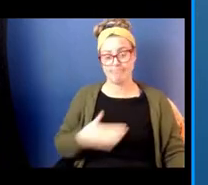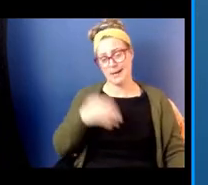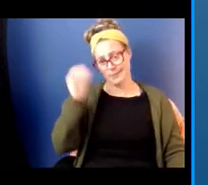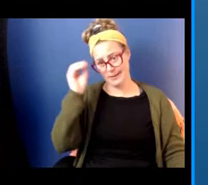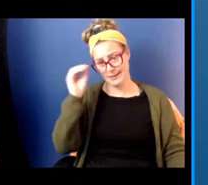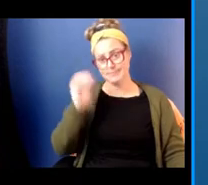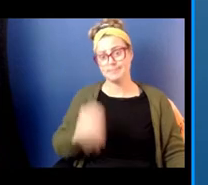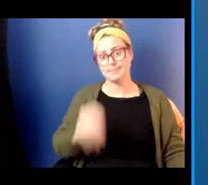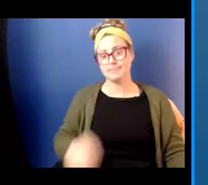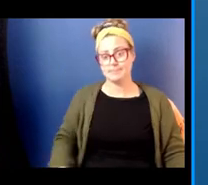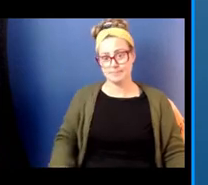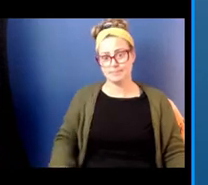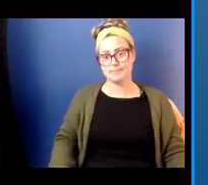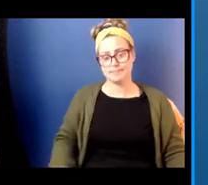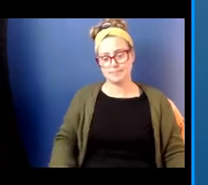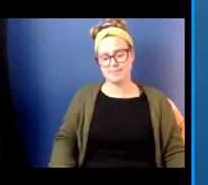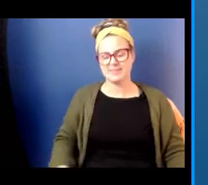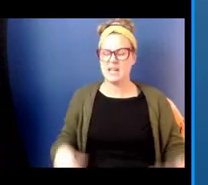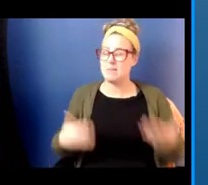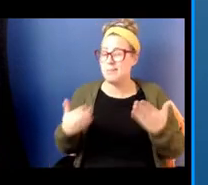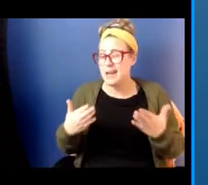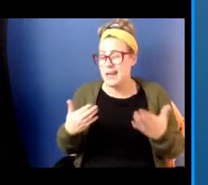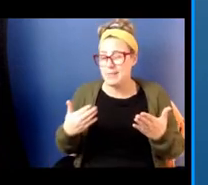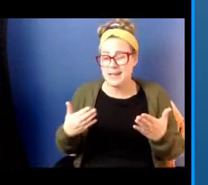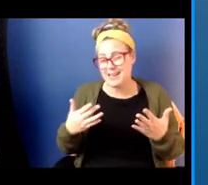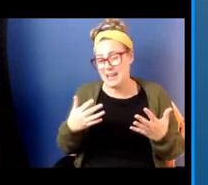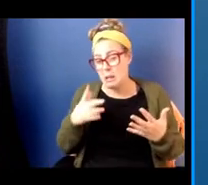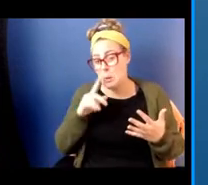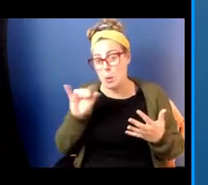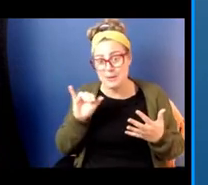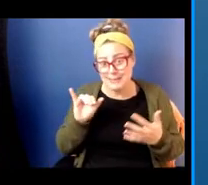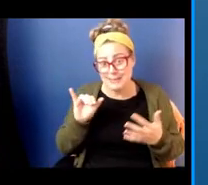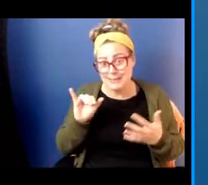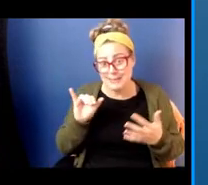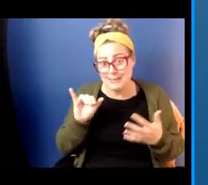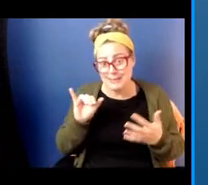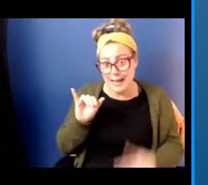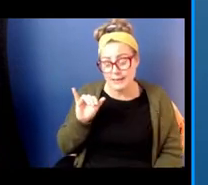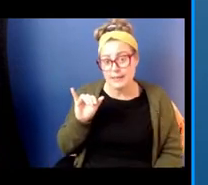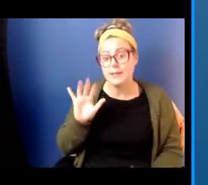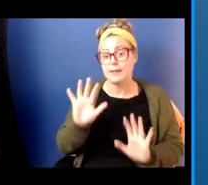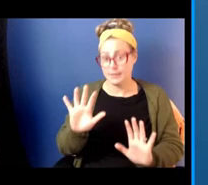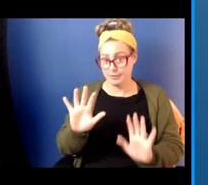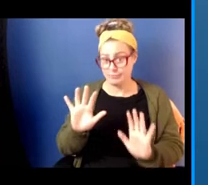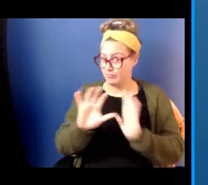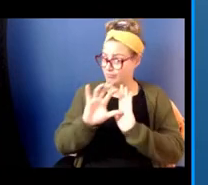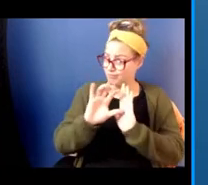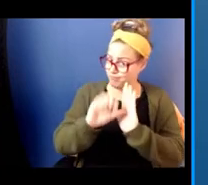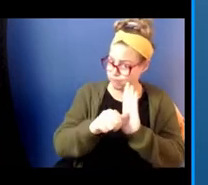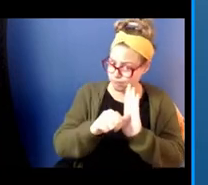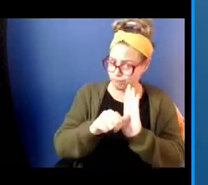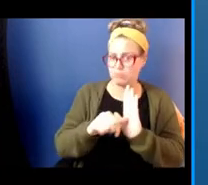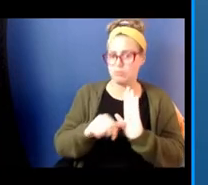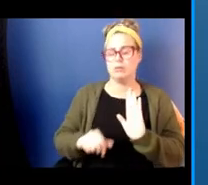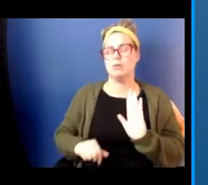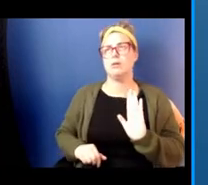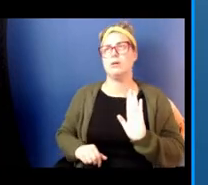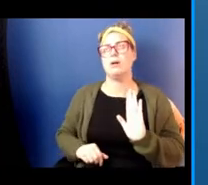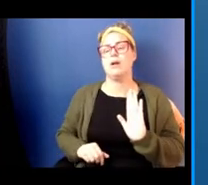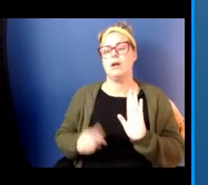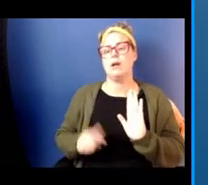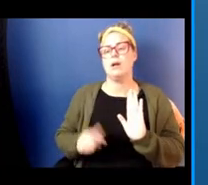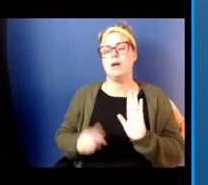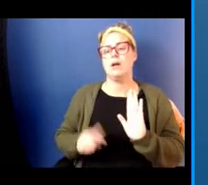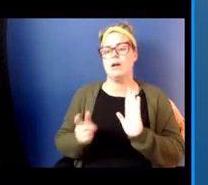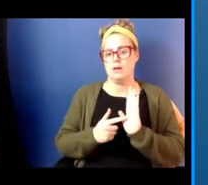I want to really underscore this that the when we have seen this reported that the proposal